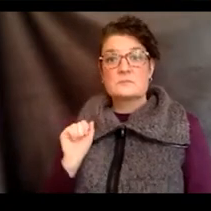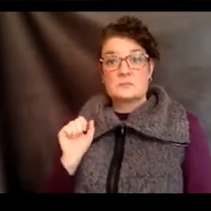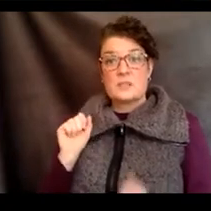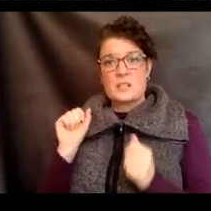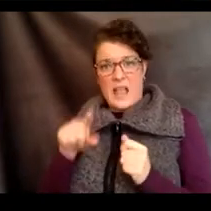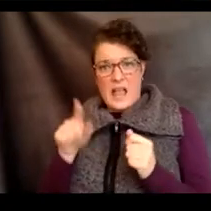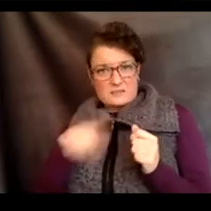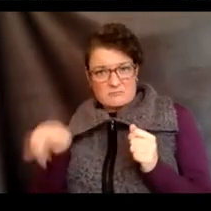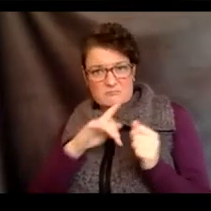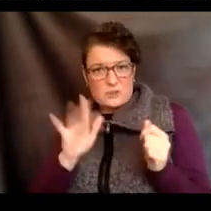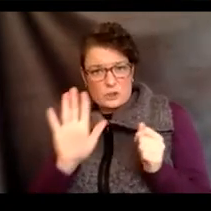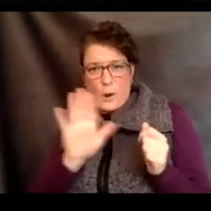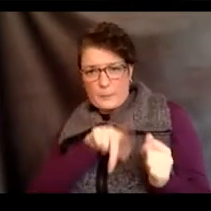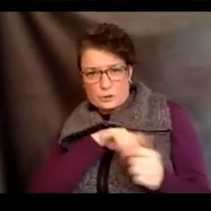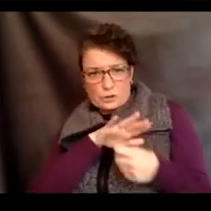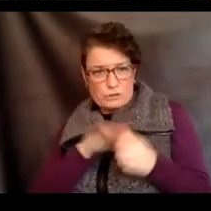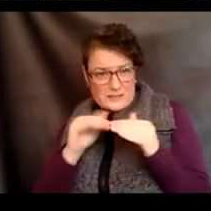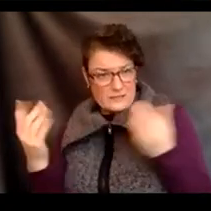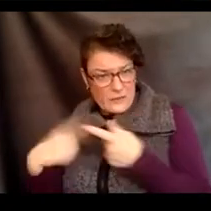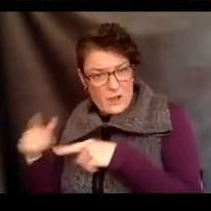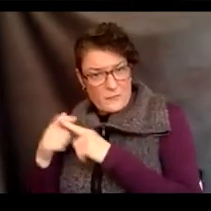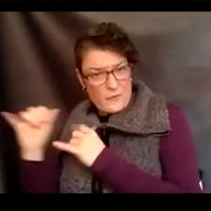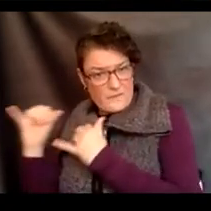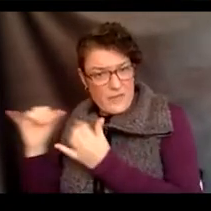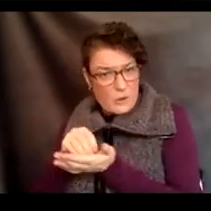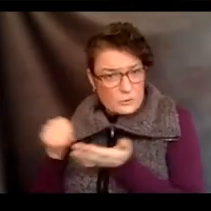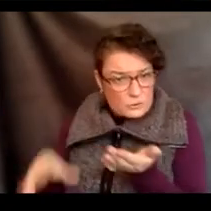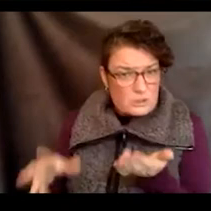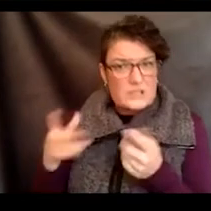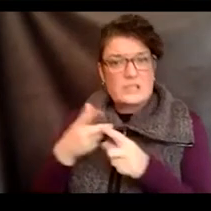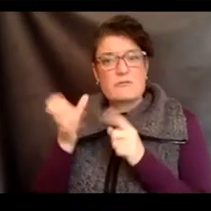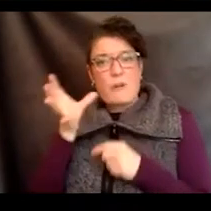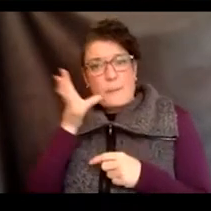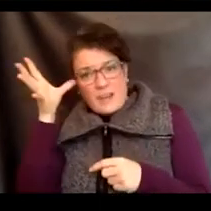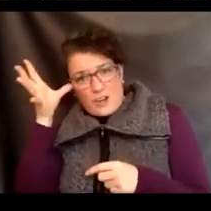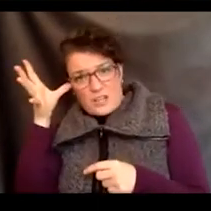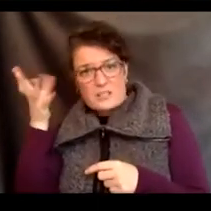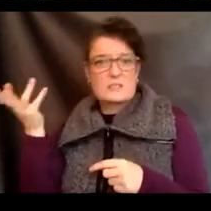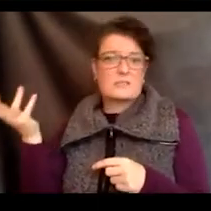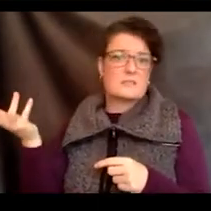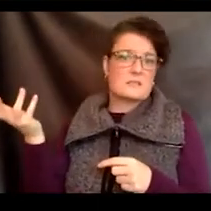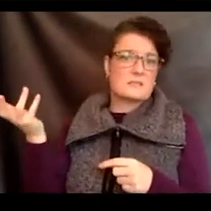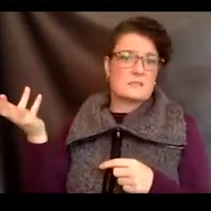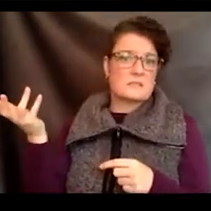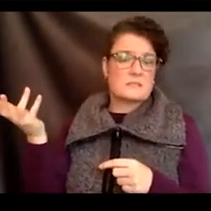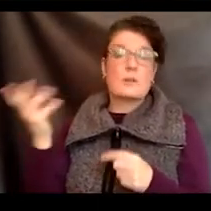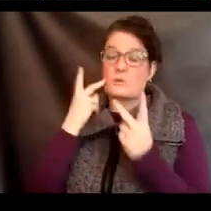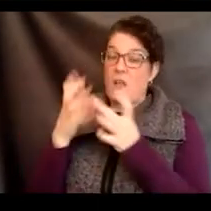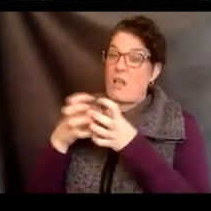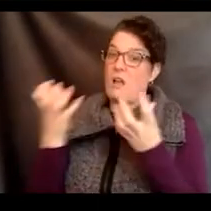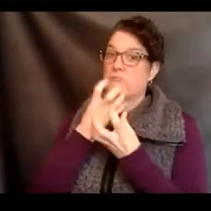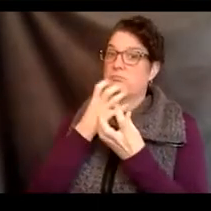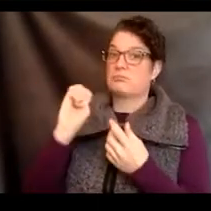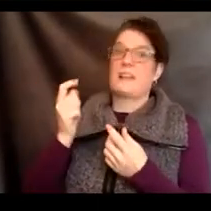coming more from, you know, your fellow students, from parents, You know, we saw a lot of extremes in the film of